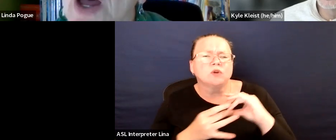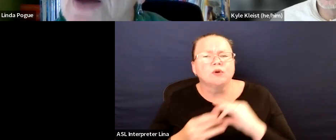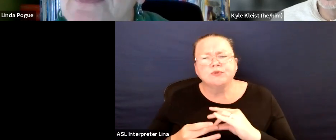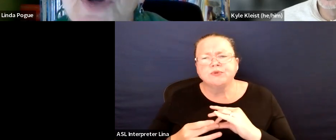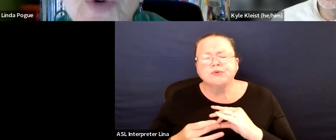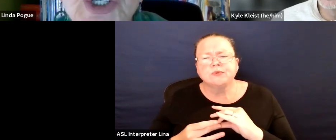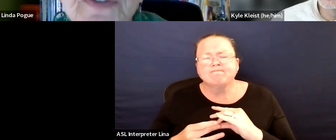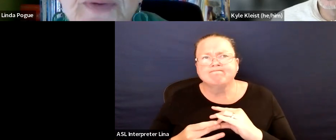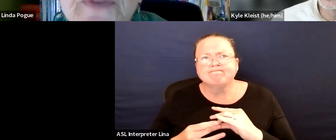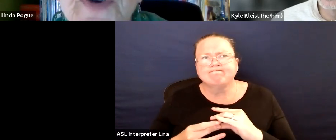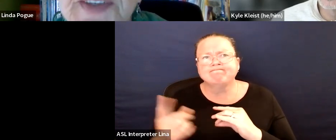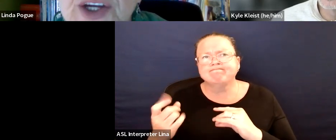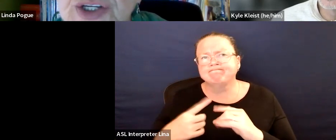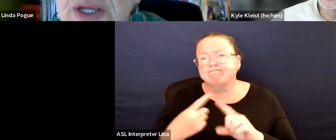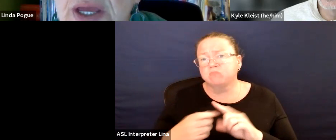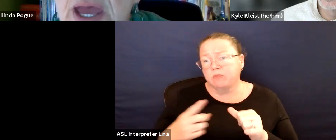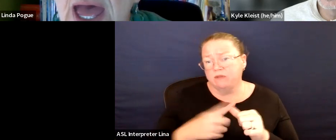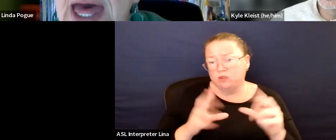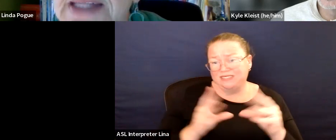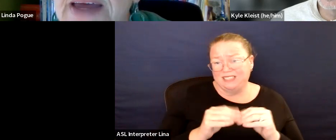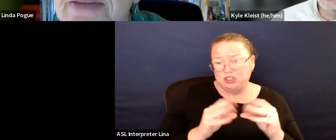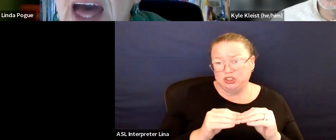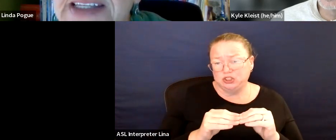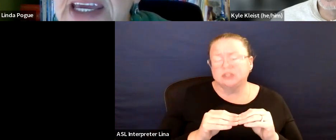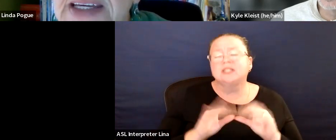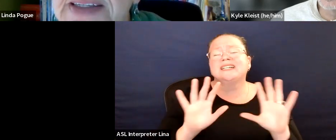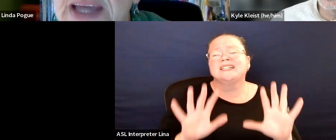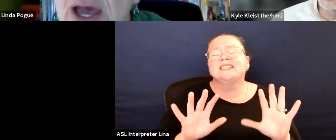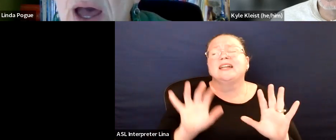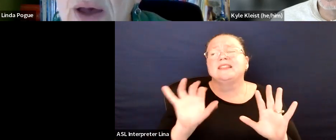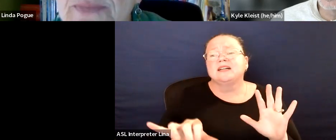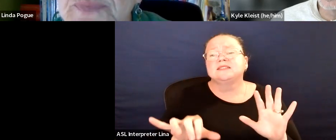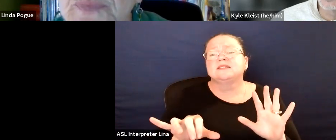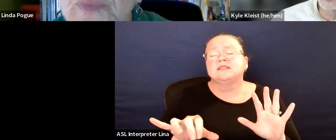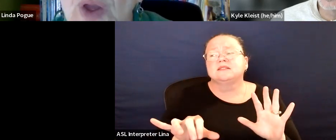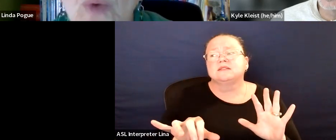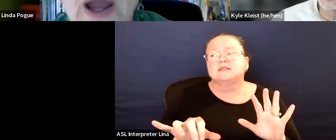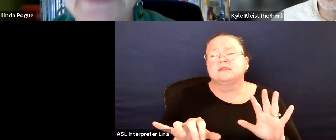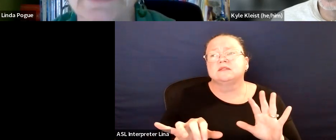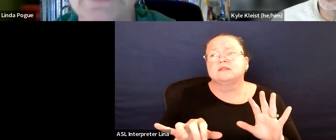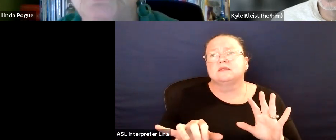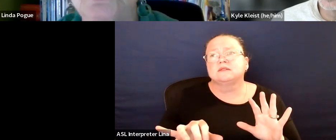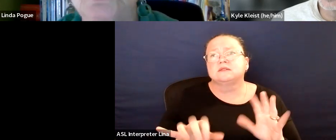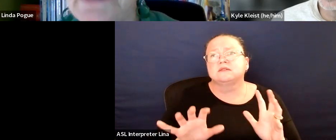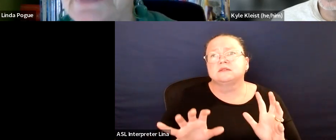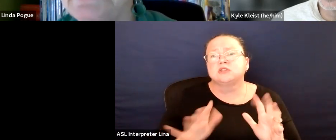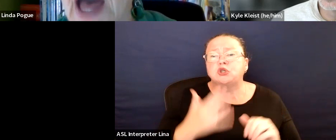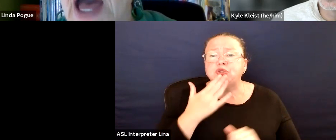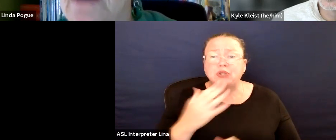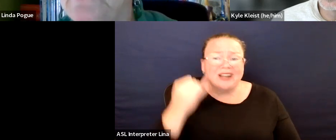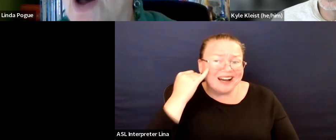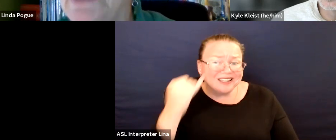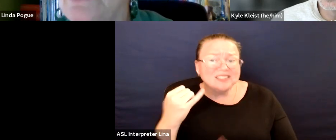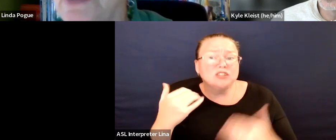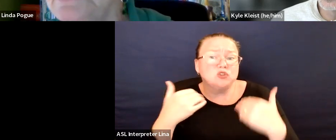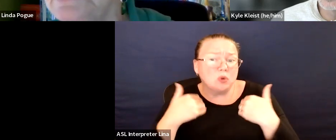to the question from the first session, and that is why it's a good idea to